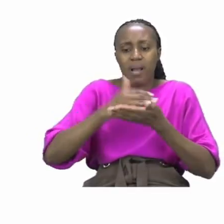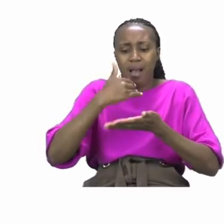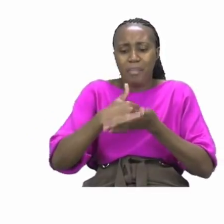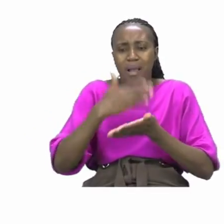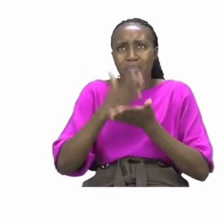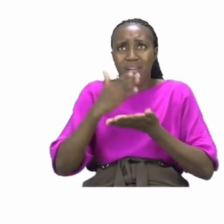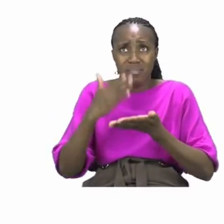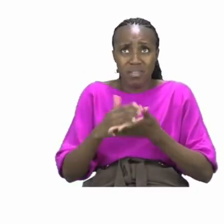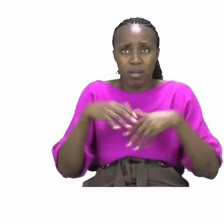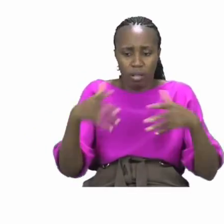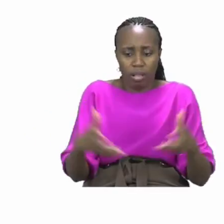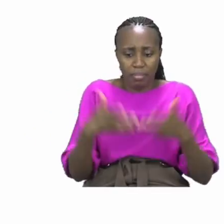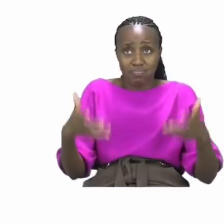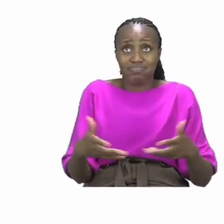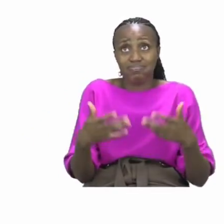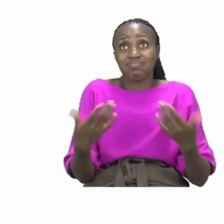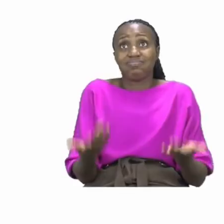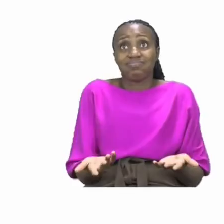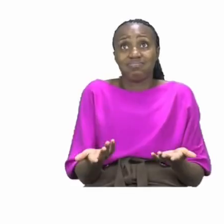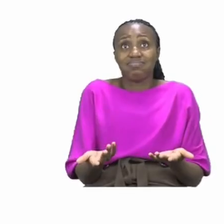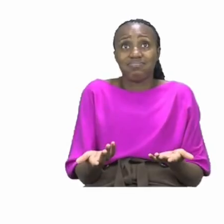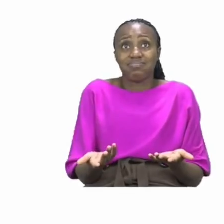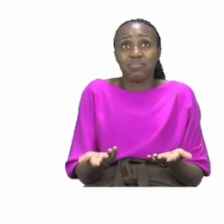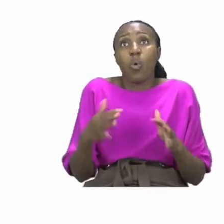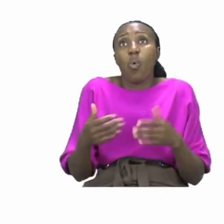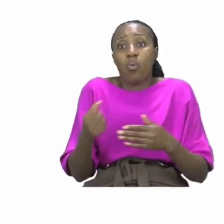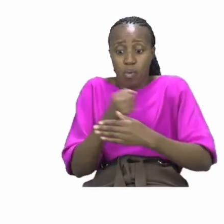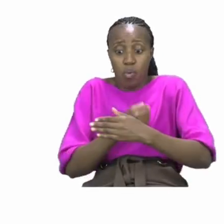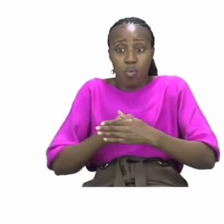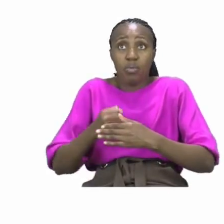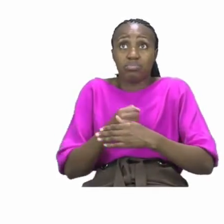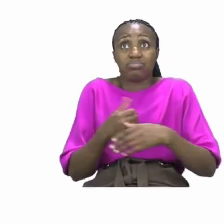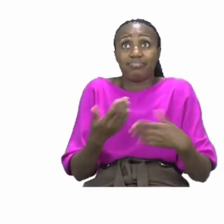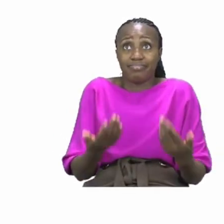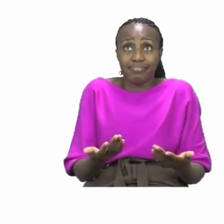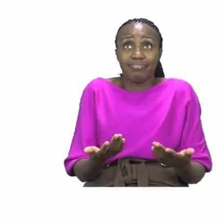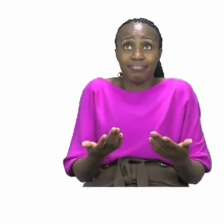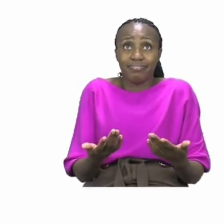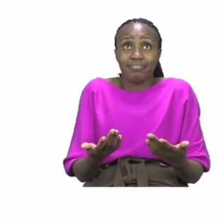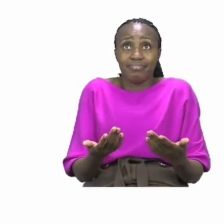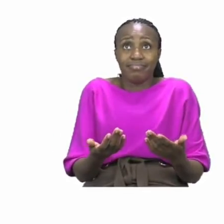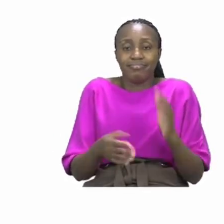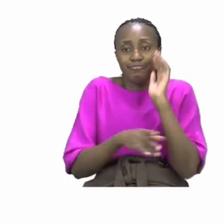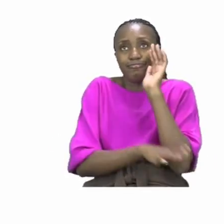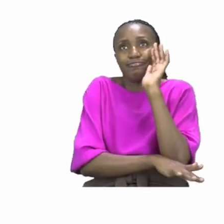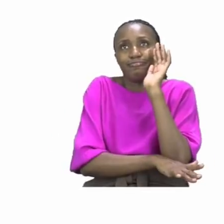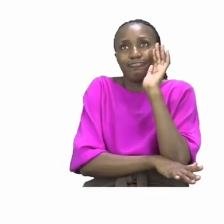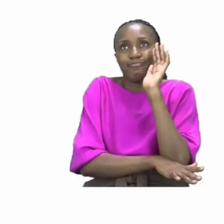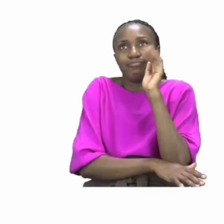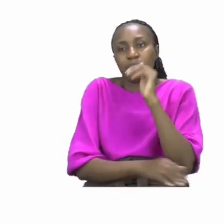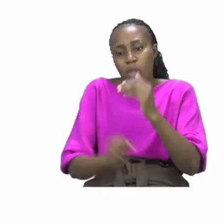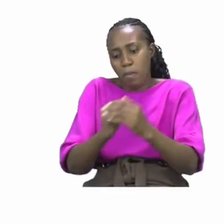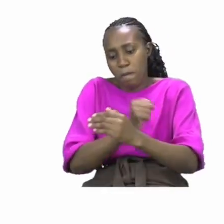and also used for making a soup. So, we know that a vegetable can be